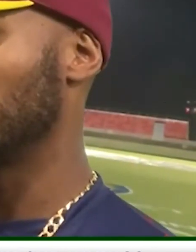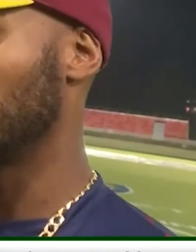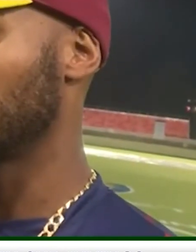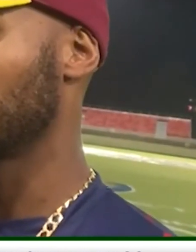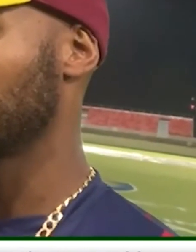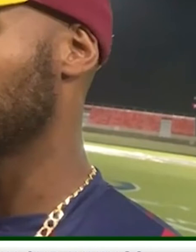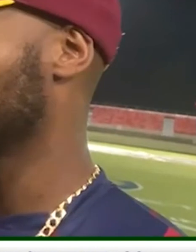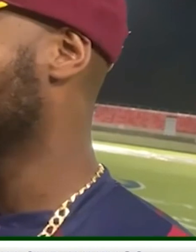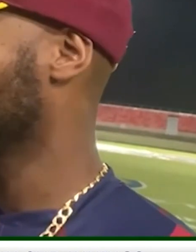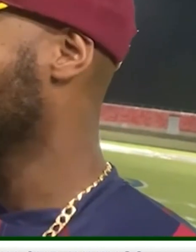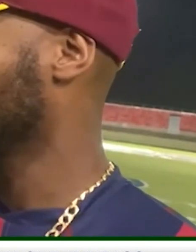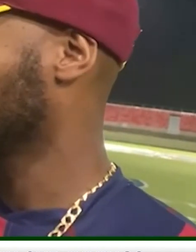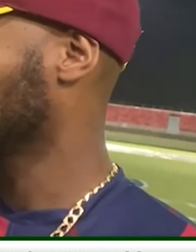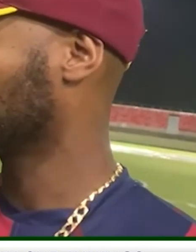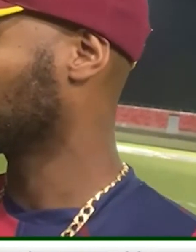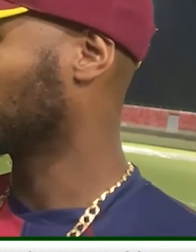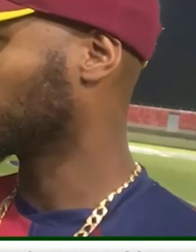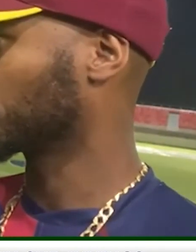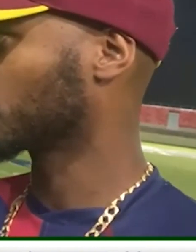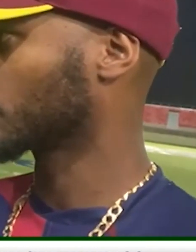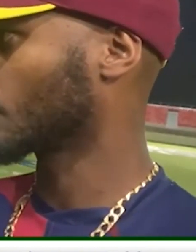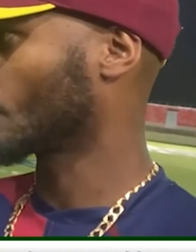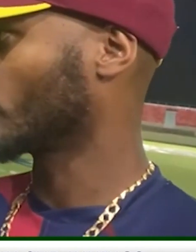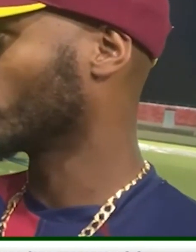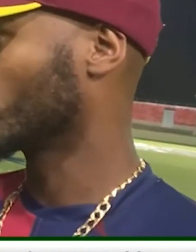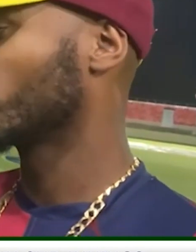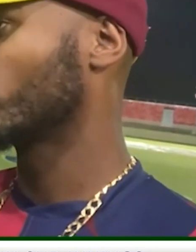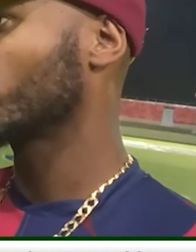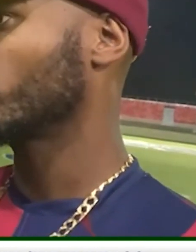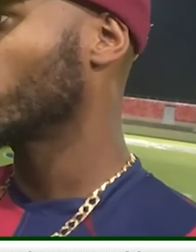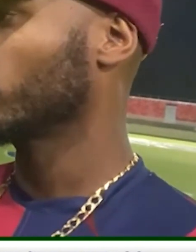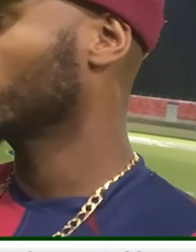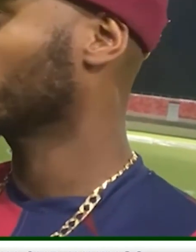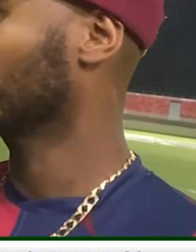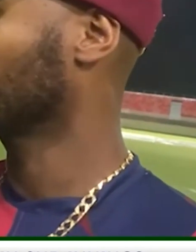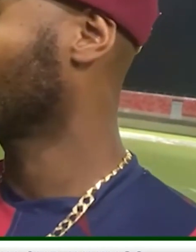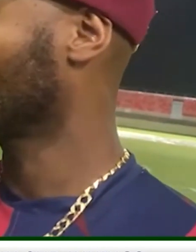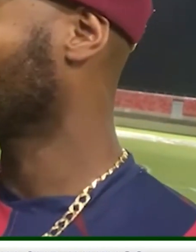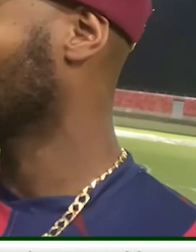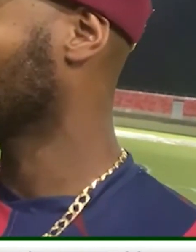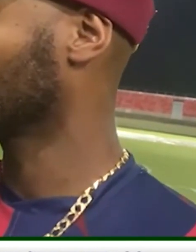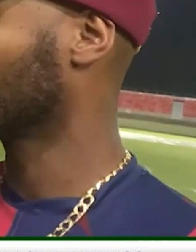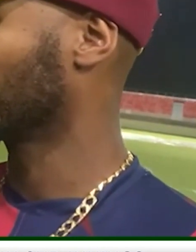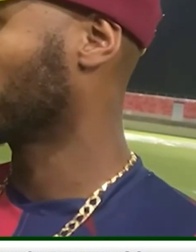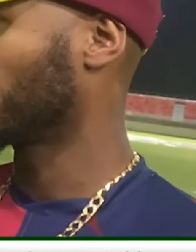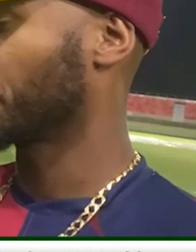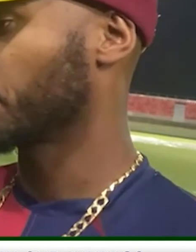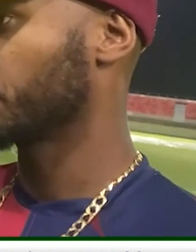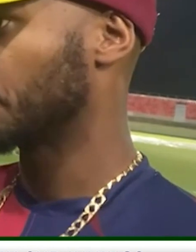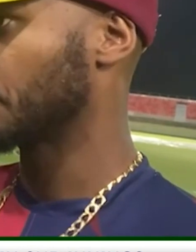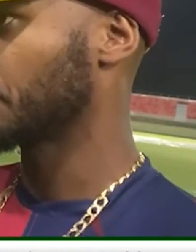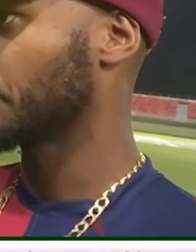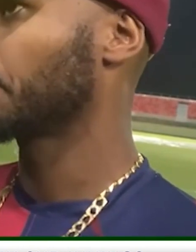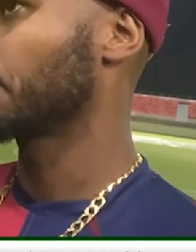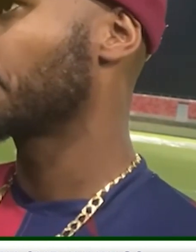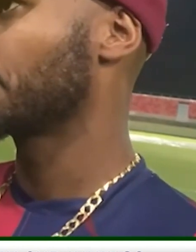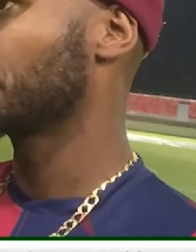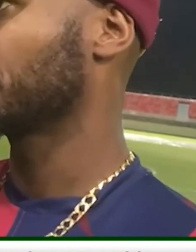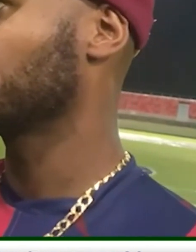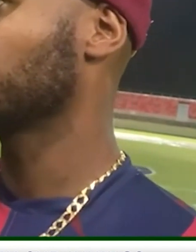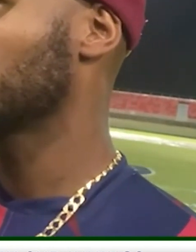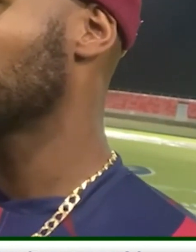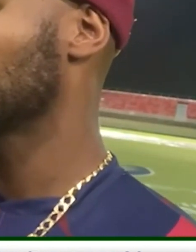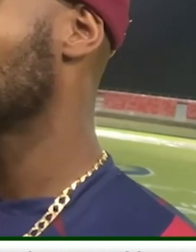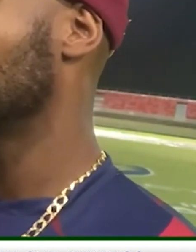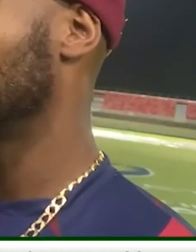itself. The way Matt and Pete batted out there today, particularly into T tonight, tells you it's a good day,